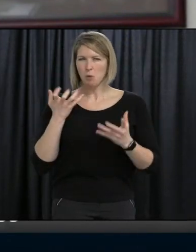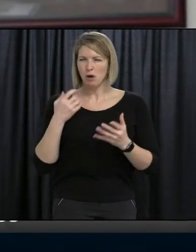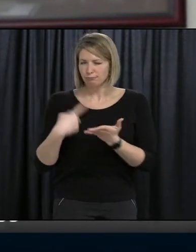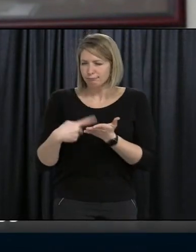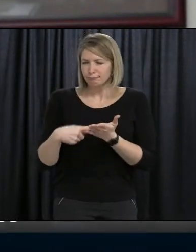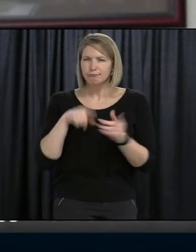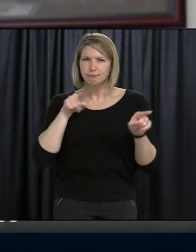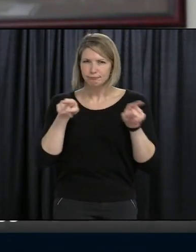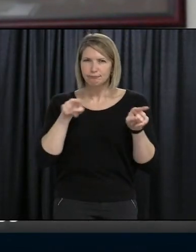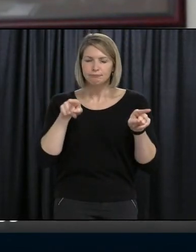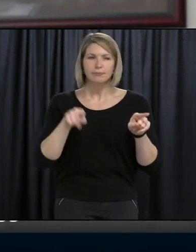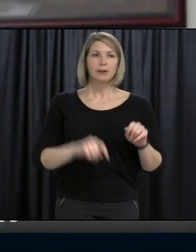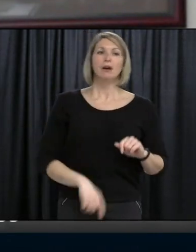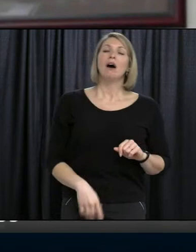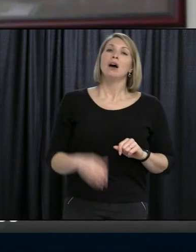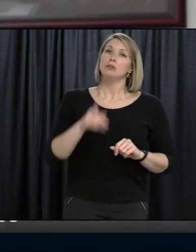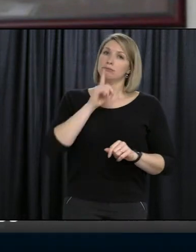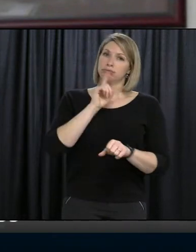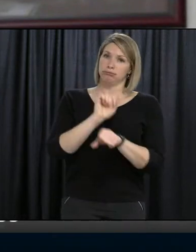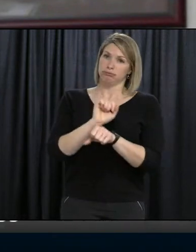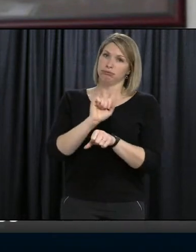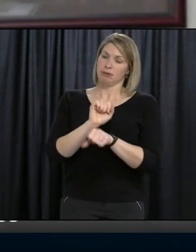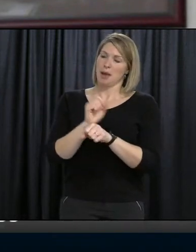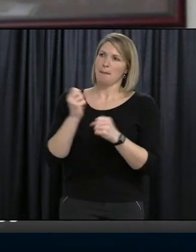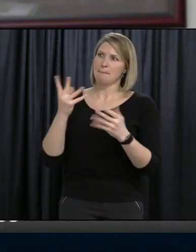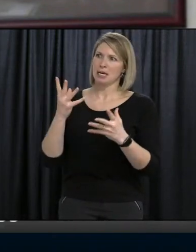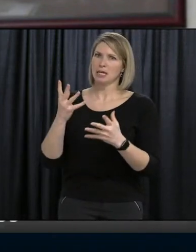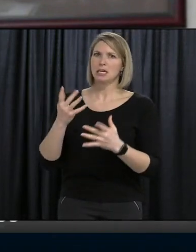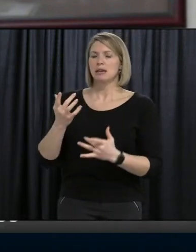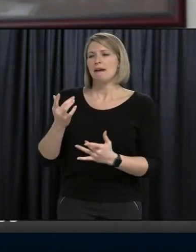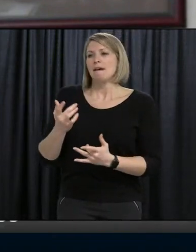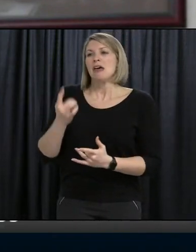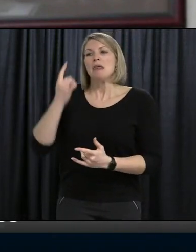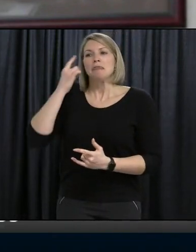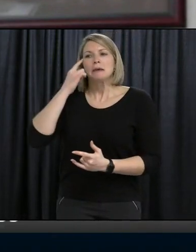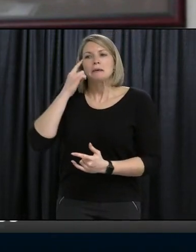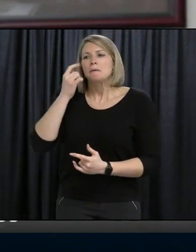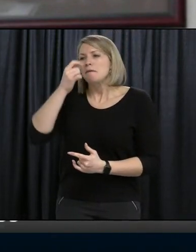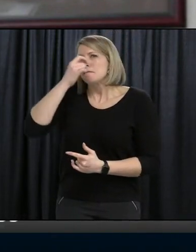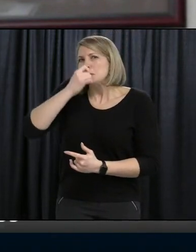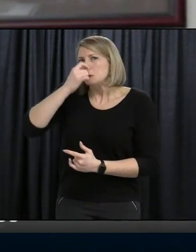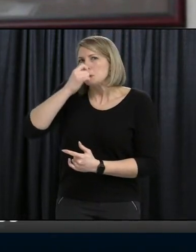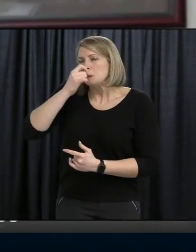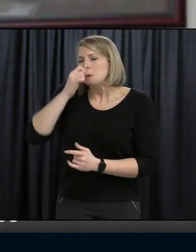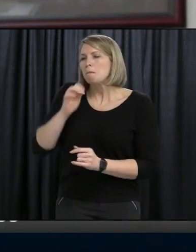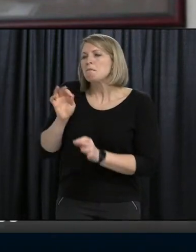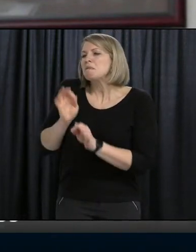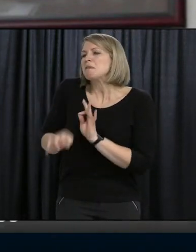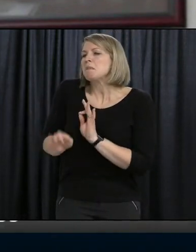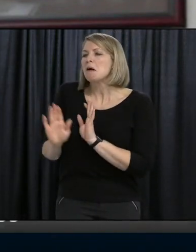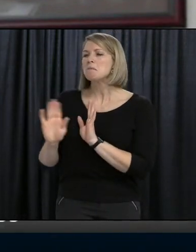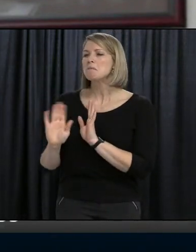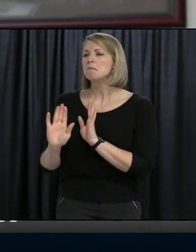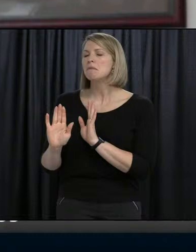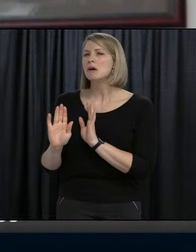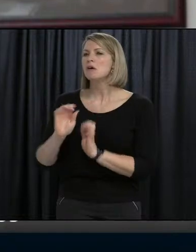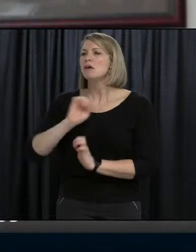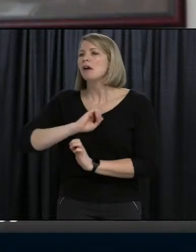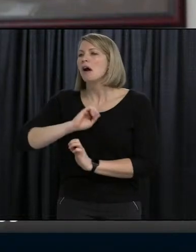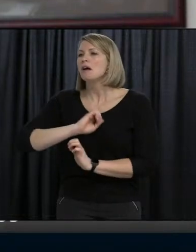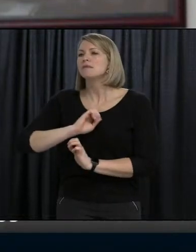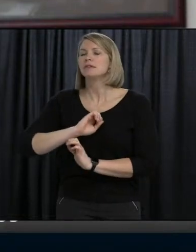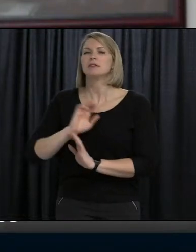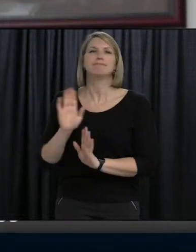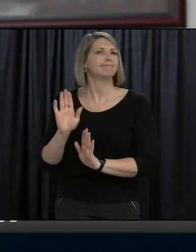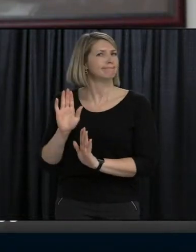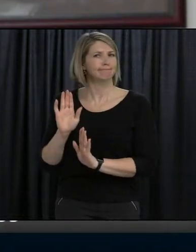mild symptoms. It is the time of the year for runny noses and tickly cough. And the tendency to minimize these has